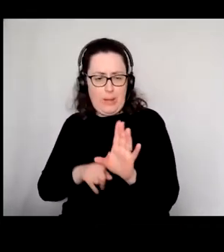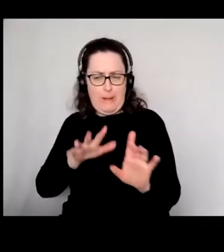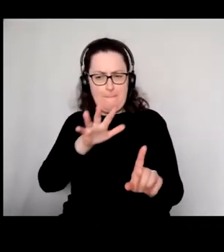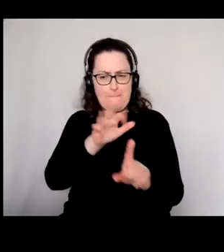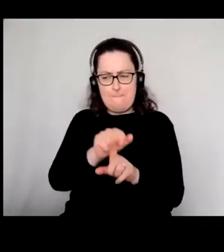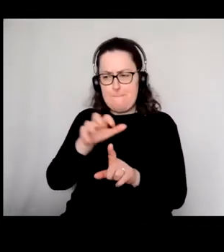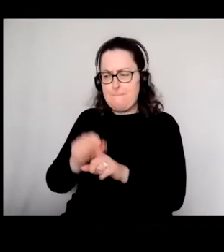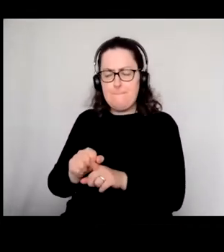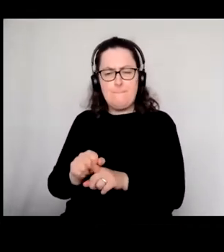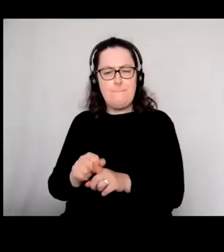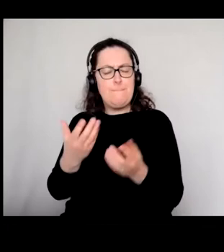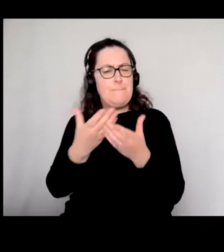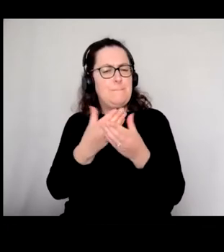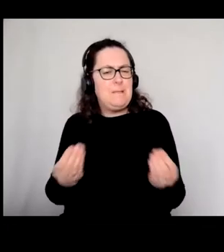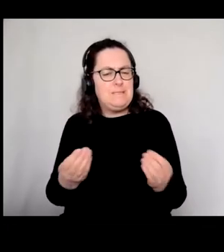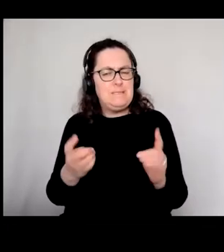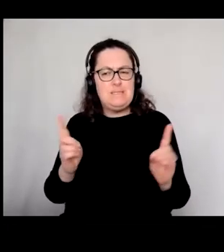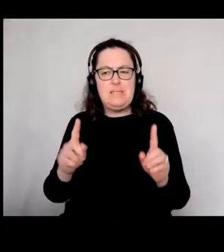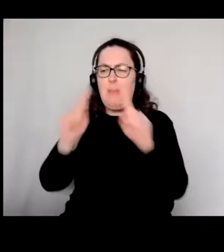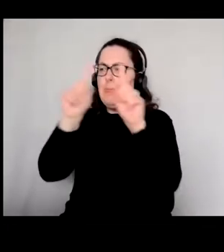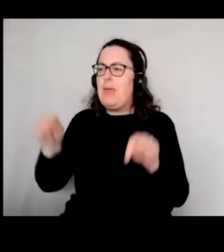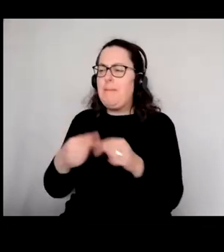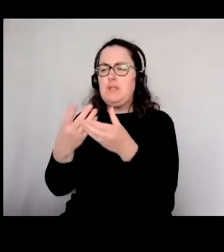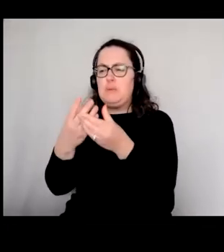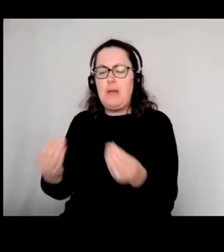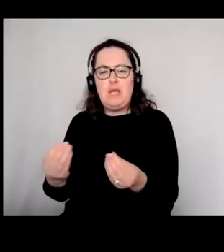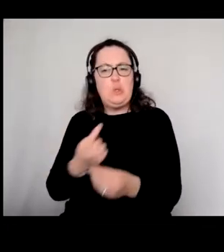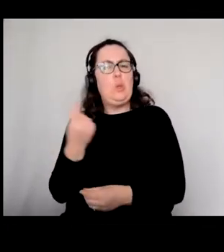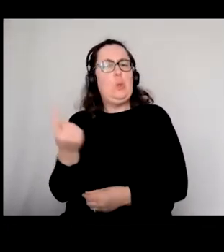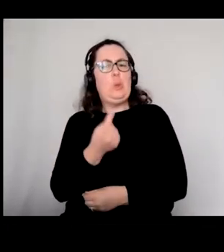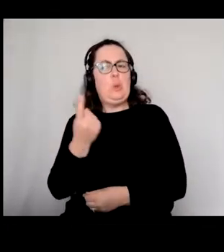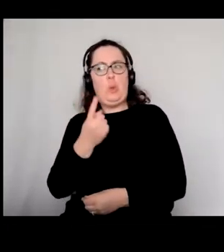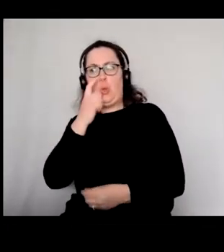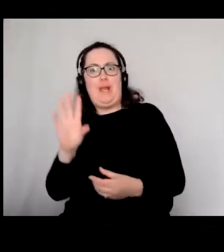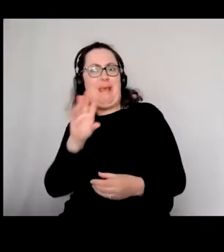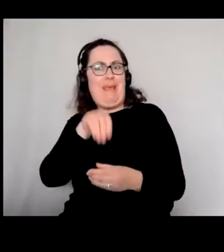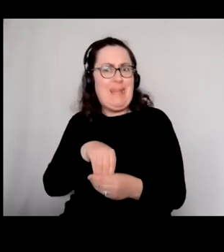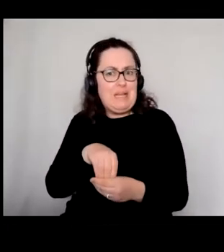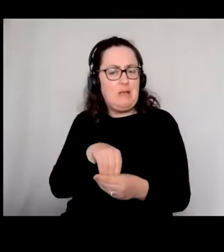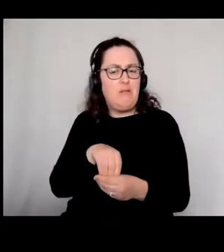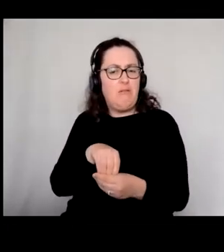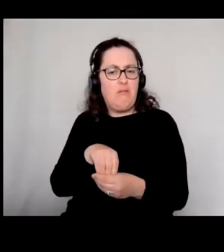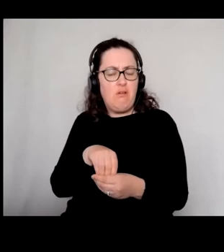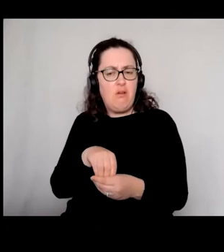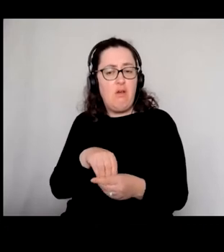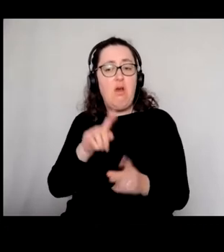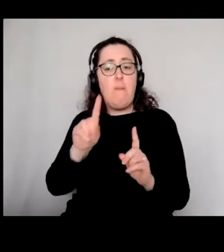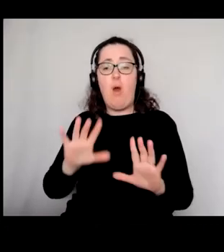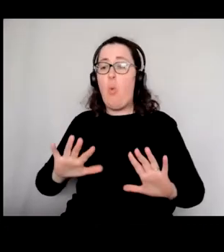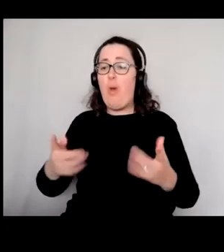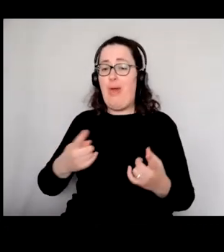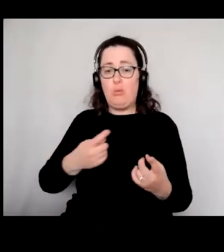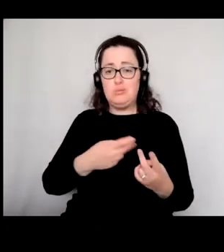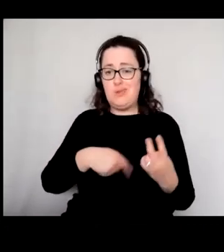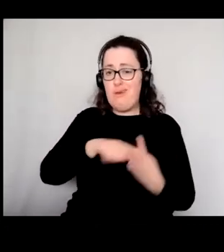of images that may be missing or the disabled artists that could have been put into this exhibition. But I think if we hadn't been there, lots